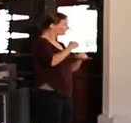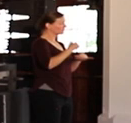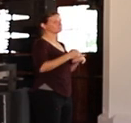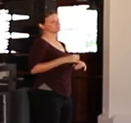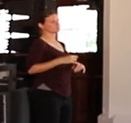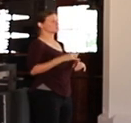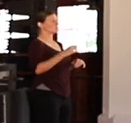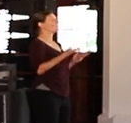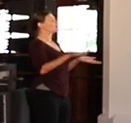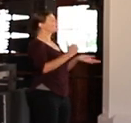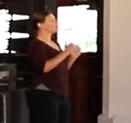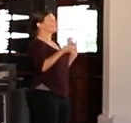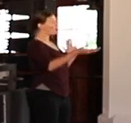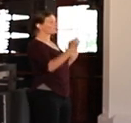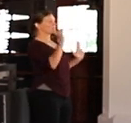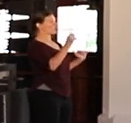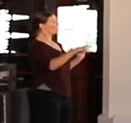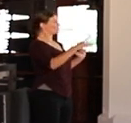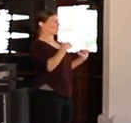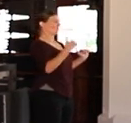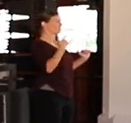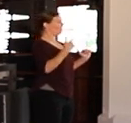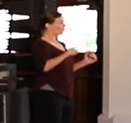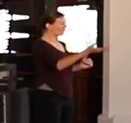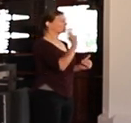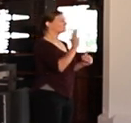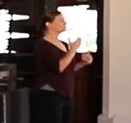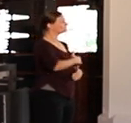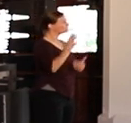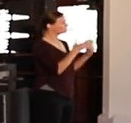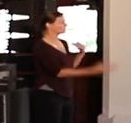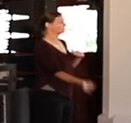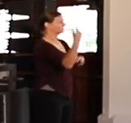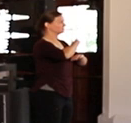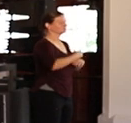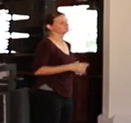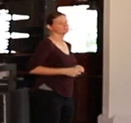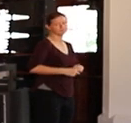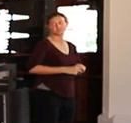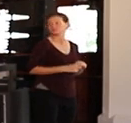so welcome, and I hope you do feel welcome and enjoy the rest of the day.